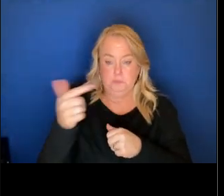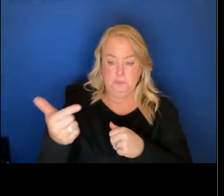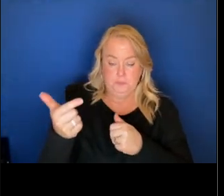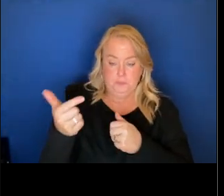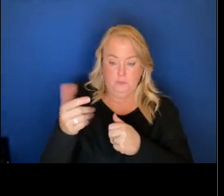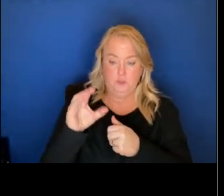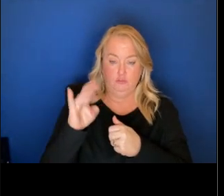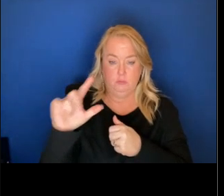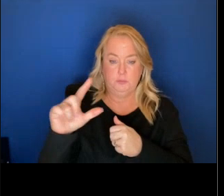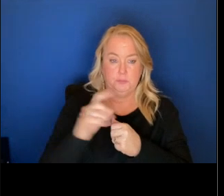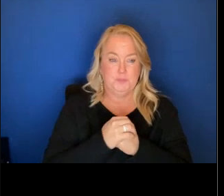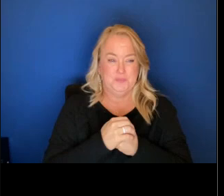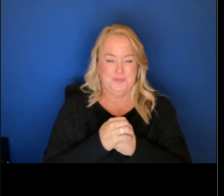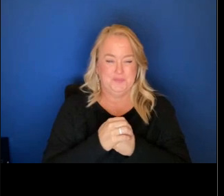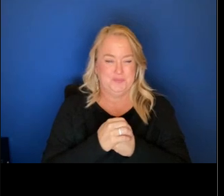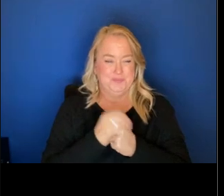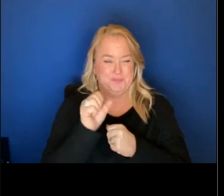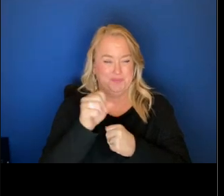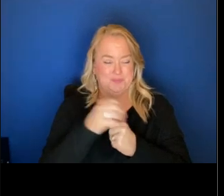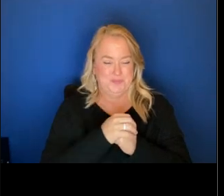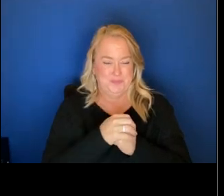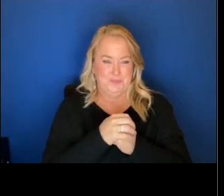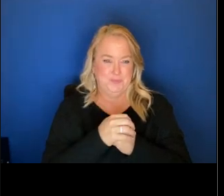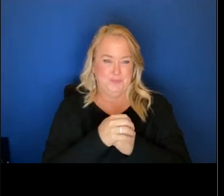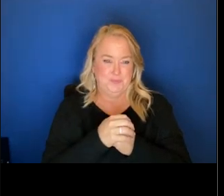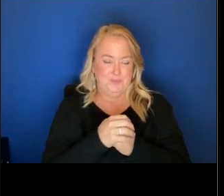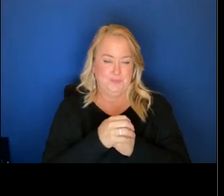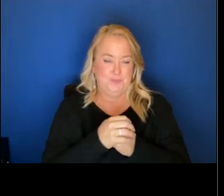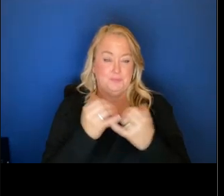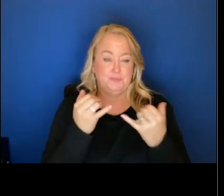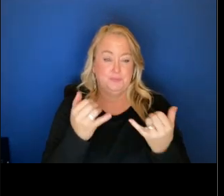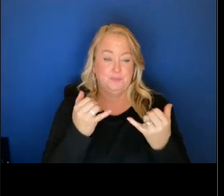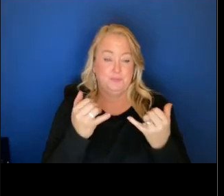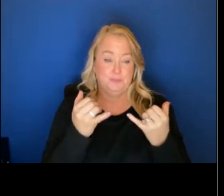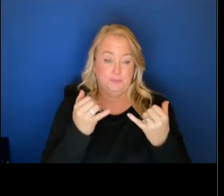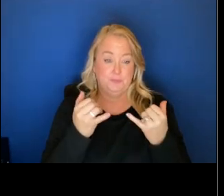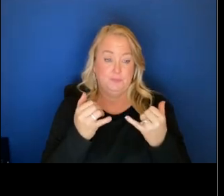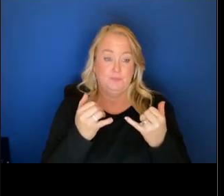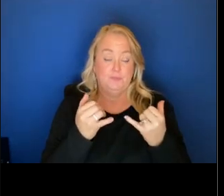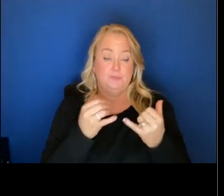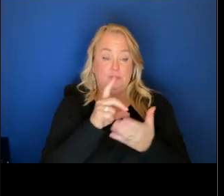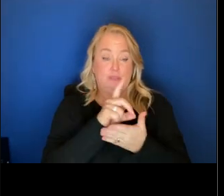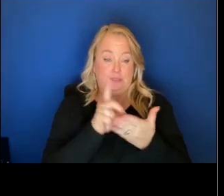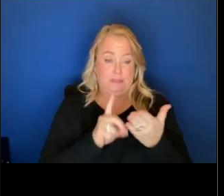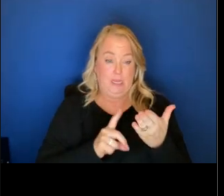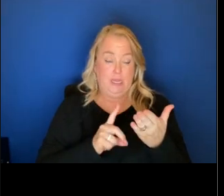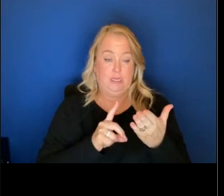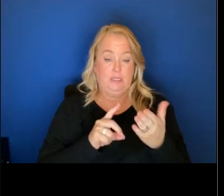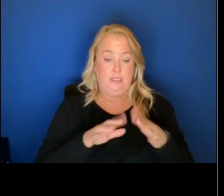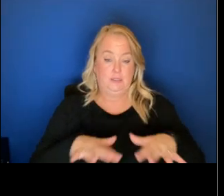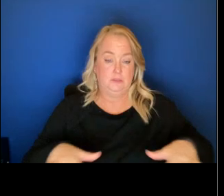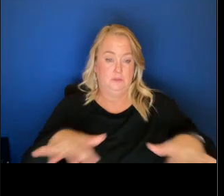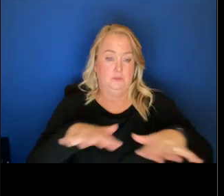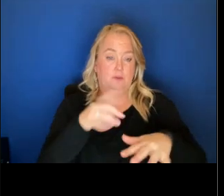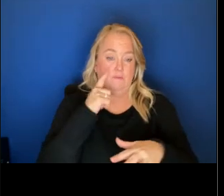topic. Will do. Designing clear floor space in ovens,